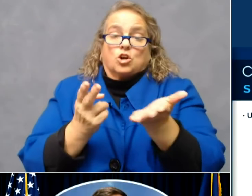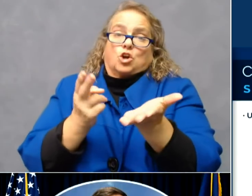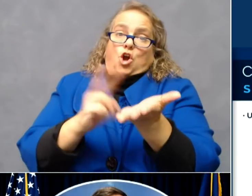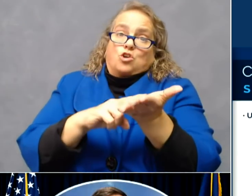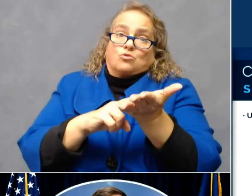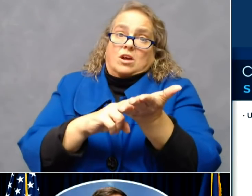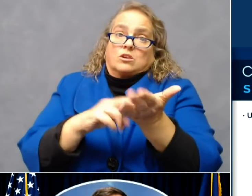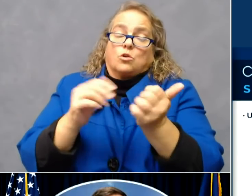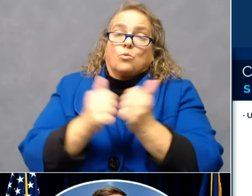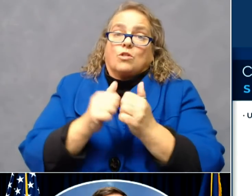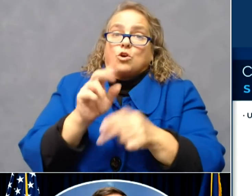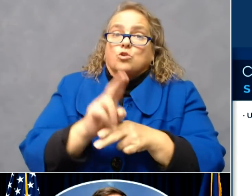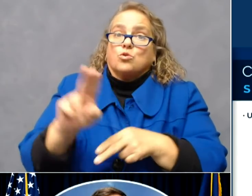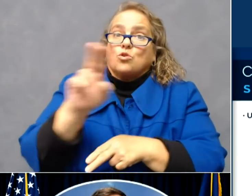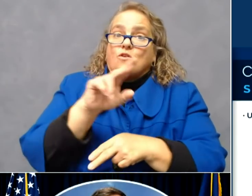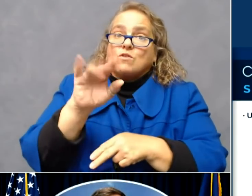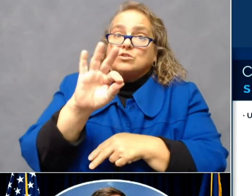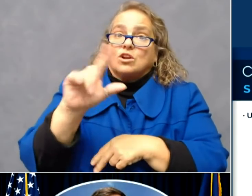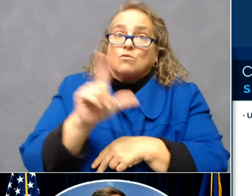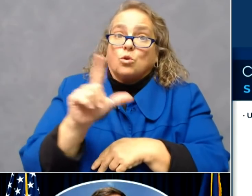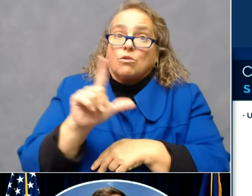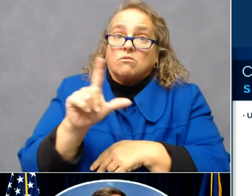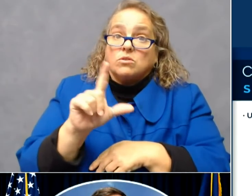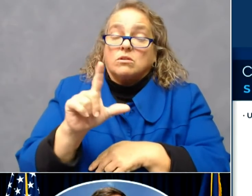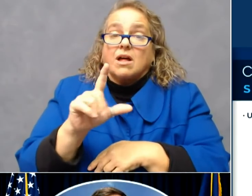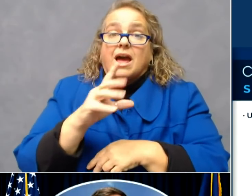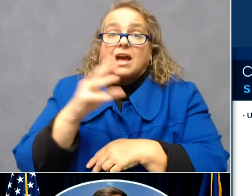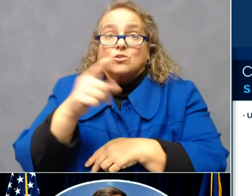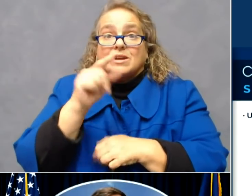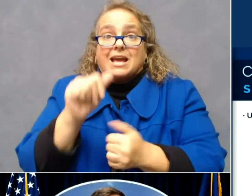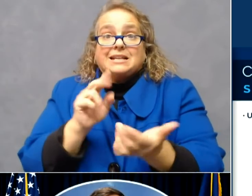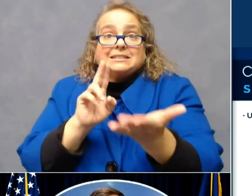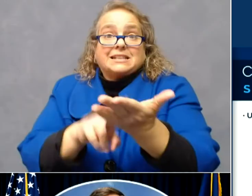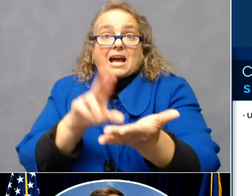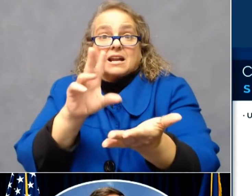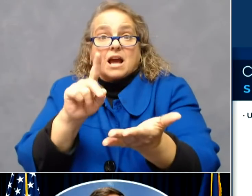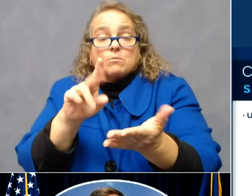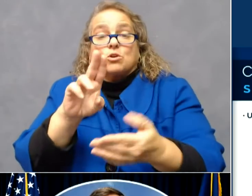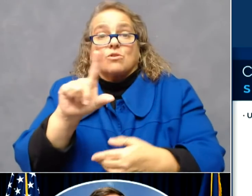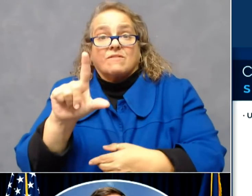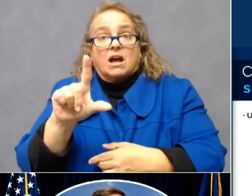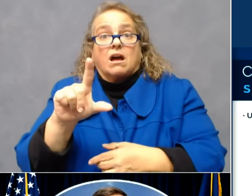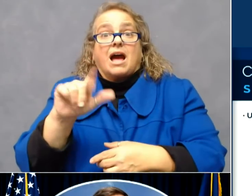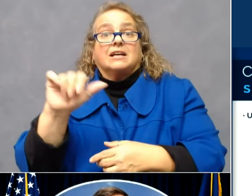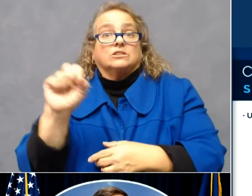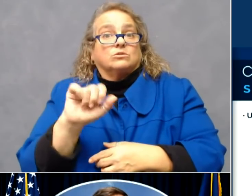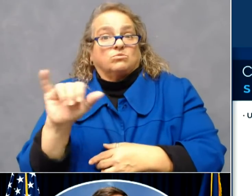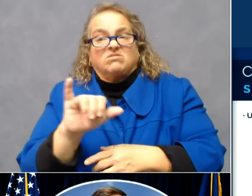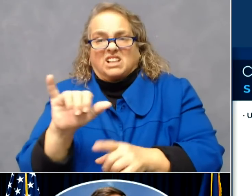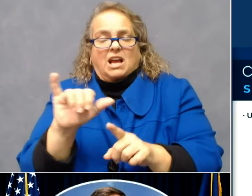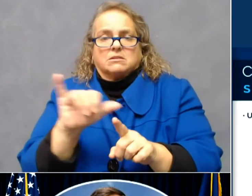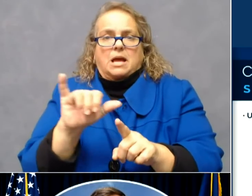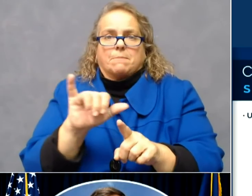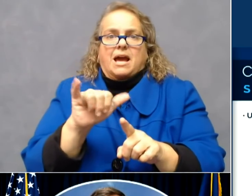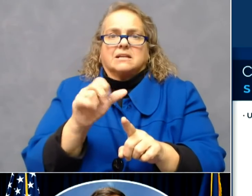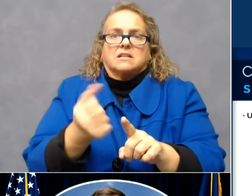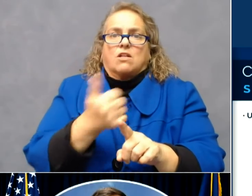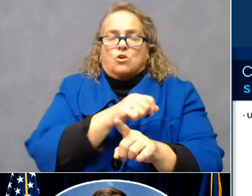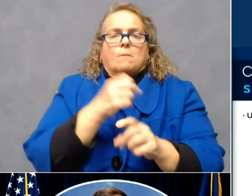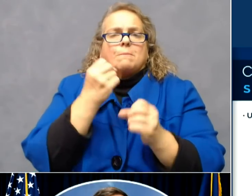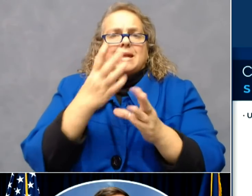the University of Louisville. You can sign up there as well. So many different locations in that